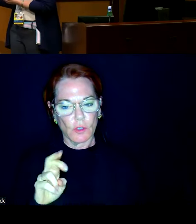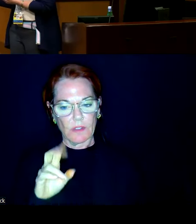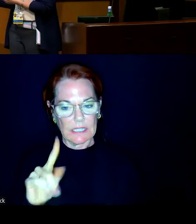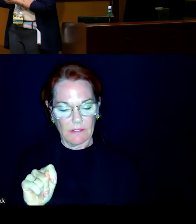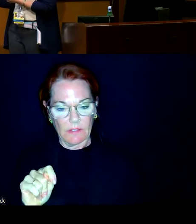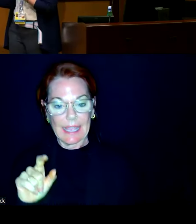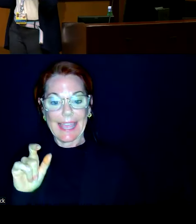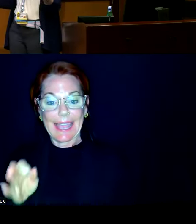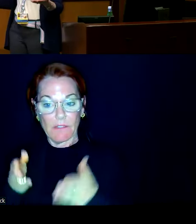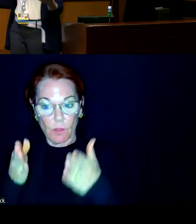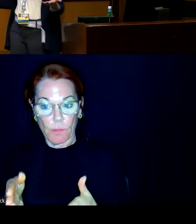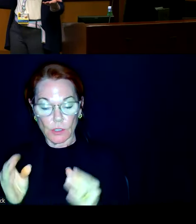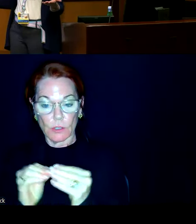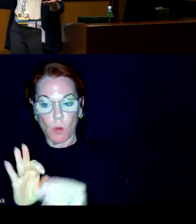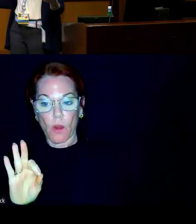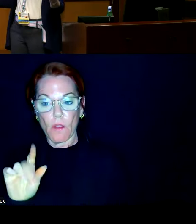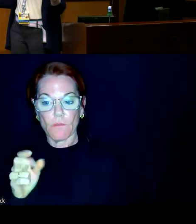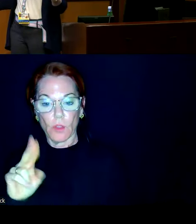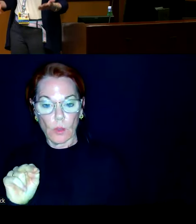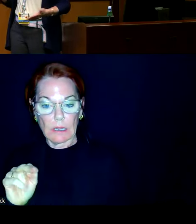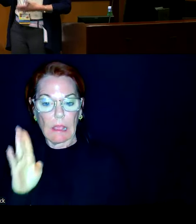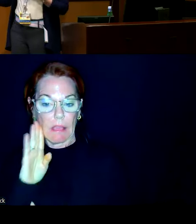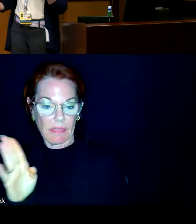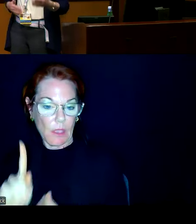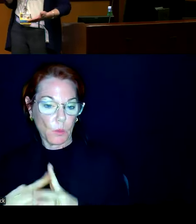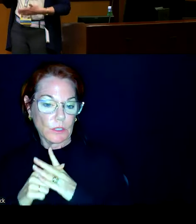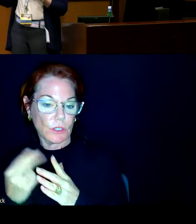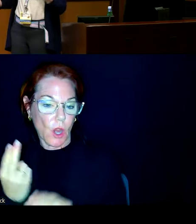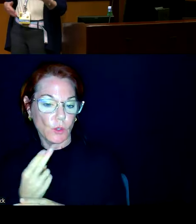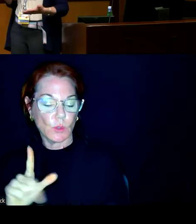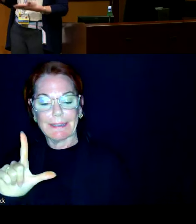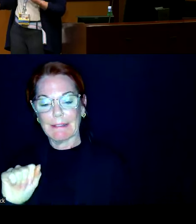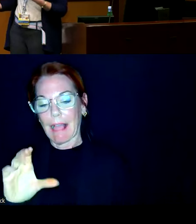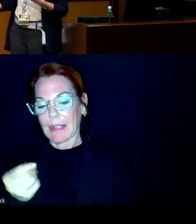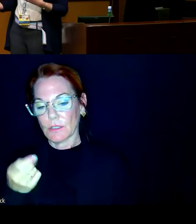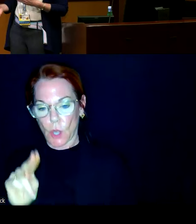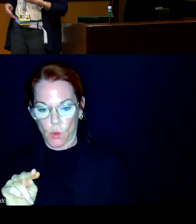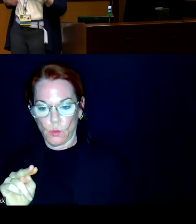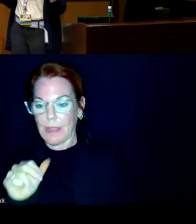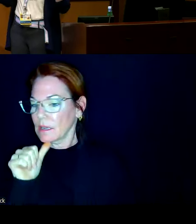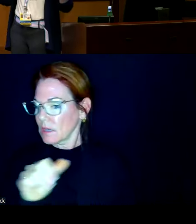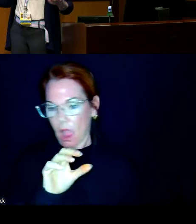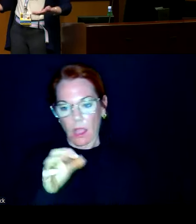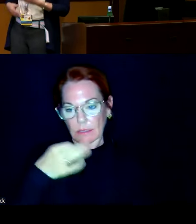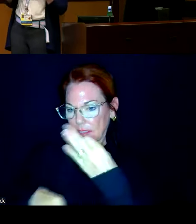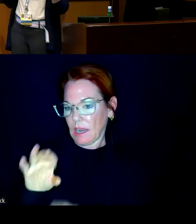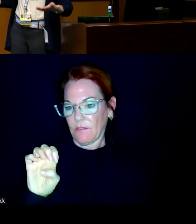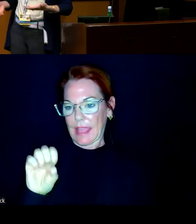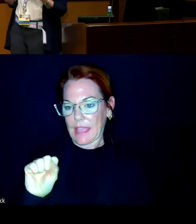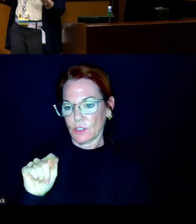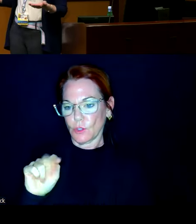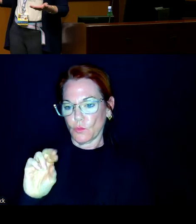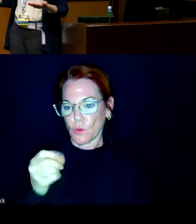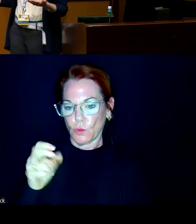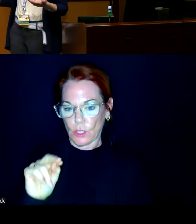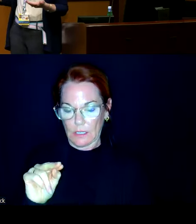might just start them on spironolactone and not start estrogen. And so there's a lot of doctors, again, who have been doing this for years, who probably there's years